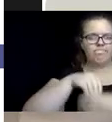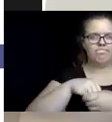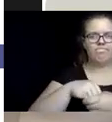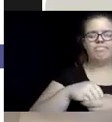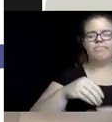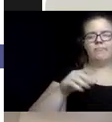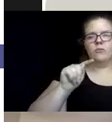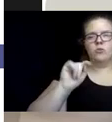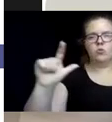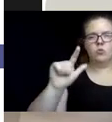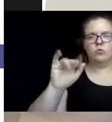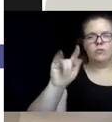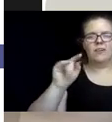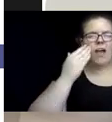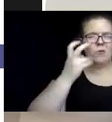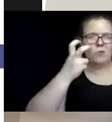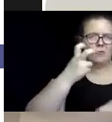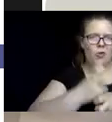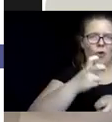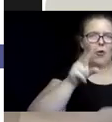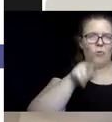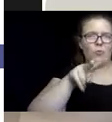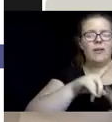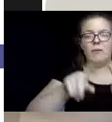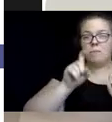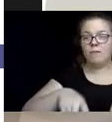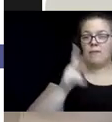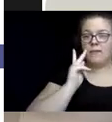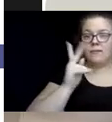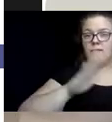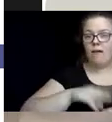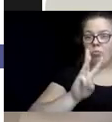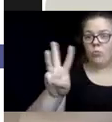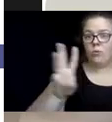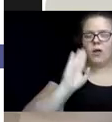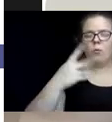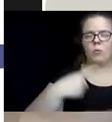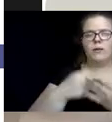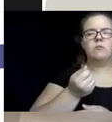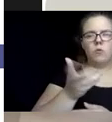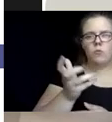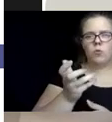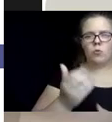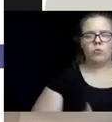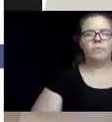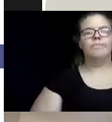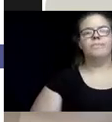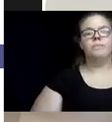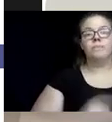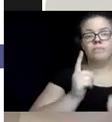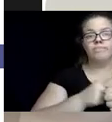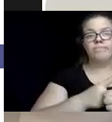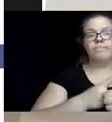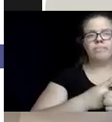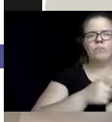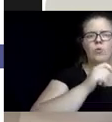read, and I apologize for that, but it is accessible on their website, and I'll cover a few of the items here. First, instead of